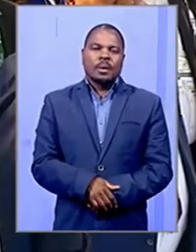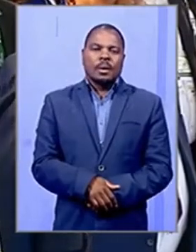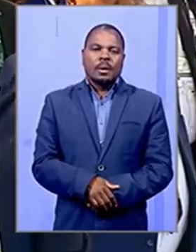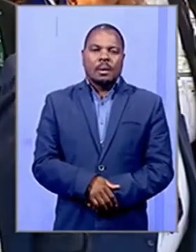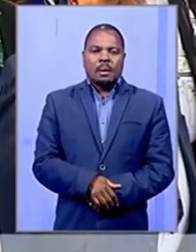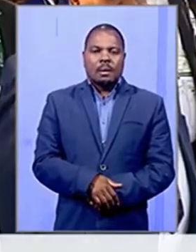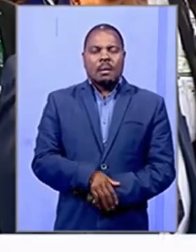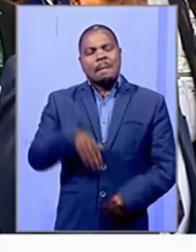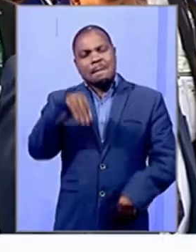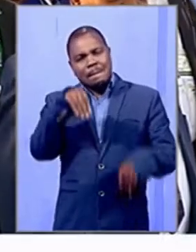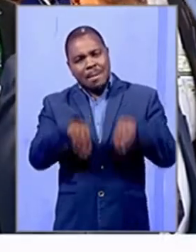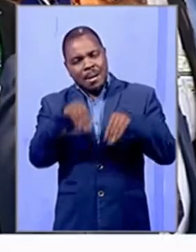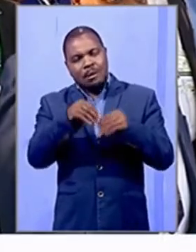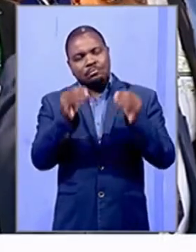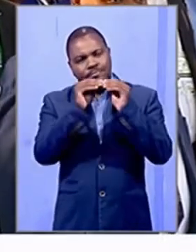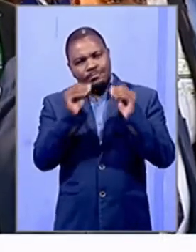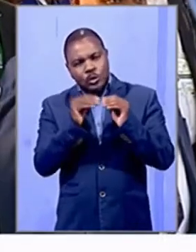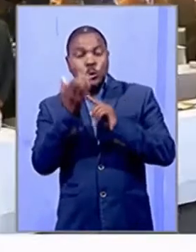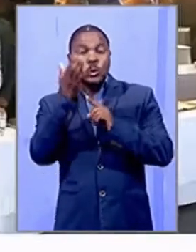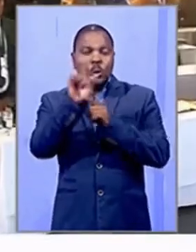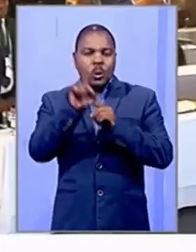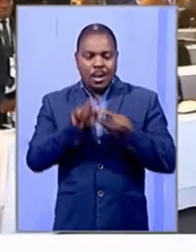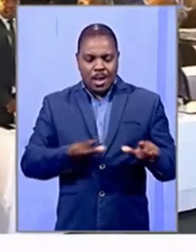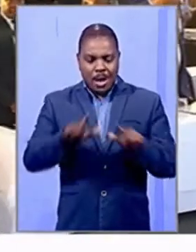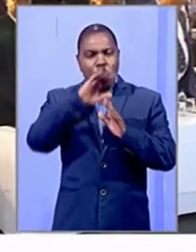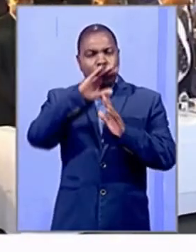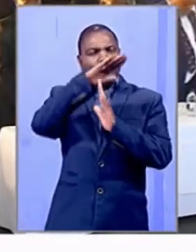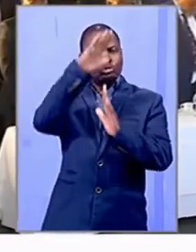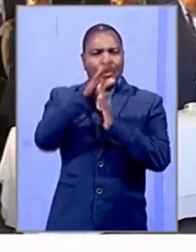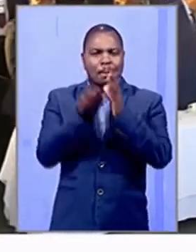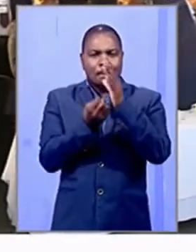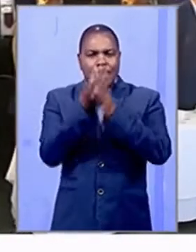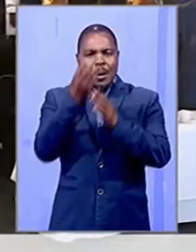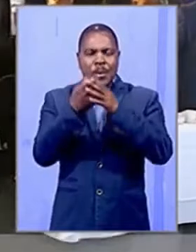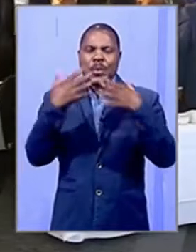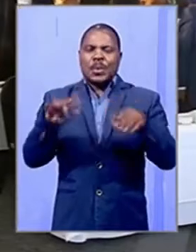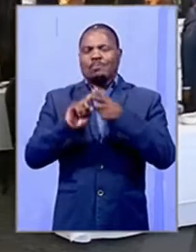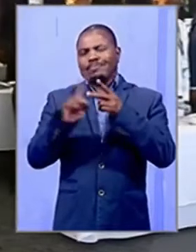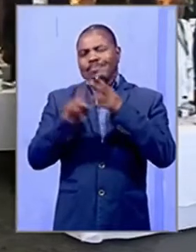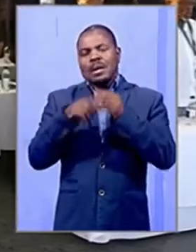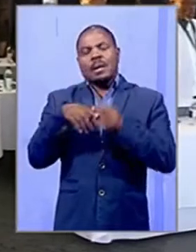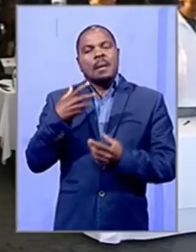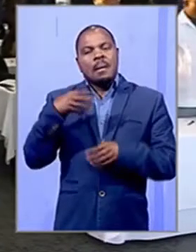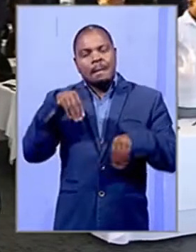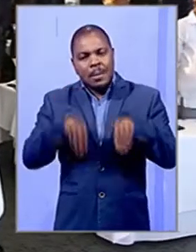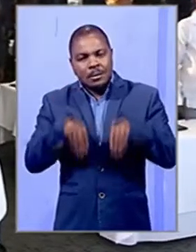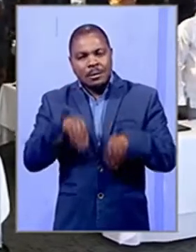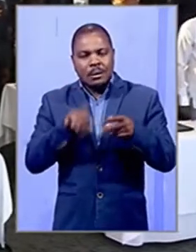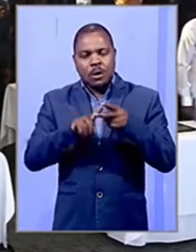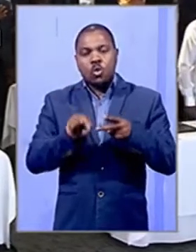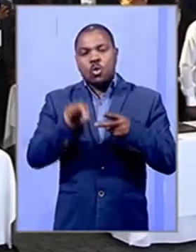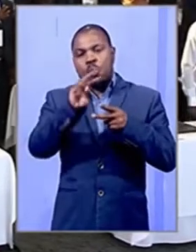Dipalopalo tša moepo di laetša ge profense ya Limpopo e le pele ka go tšweletša diepša ka nageng go latela ke profense ya North West le Northern